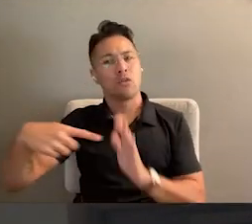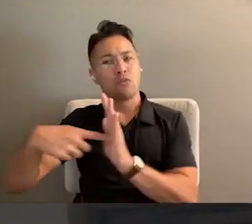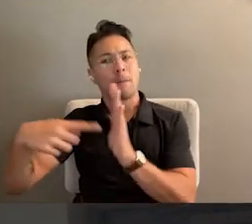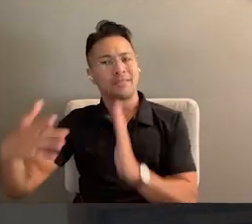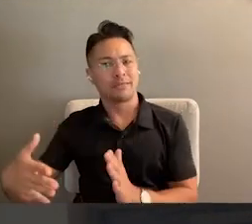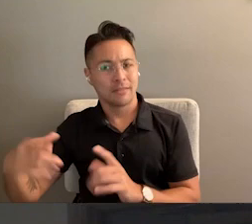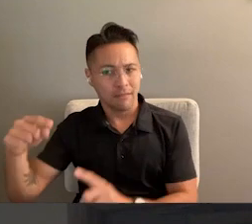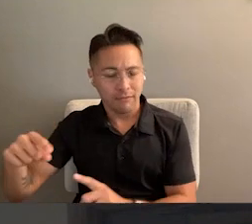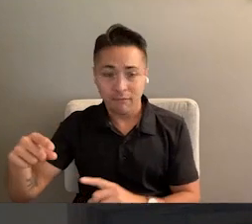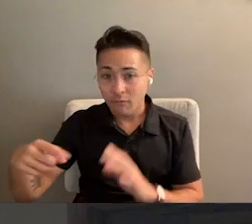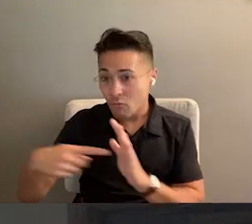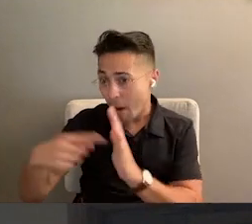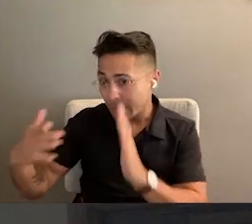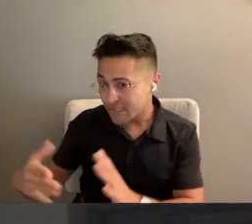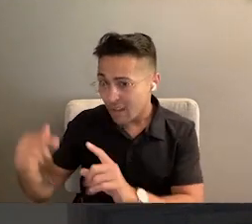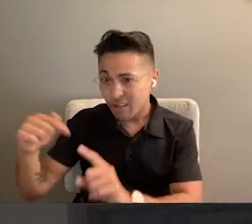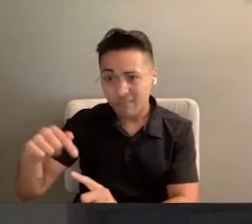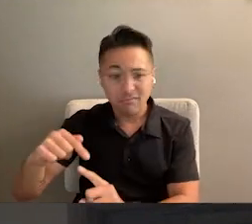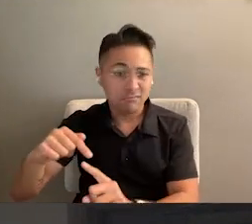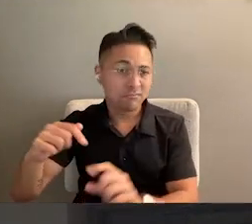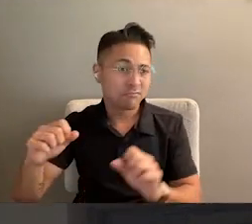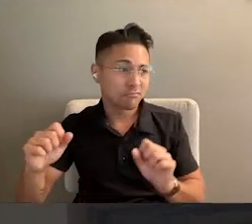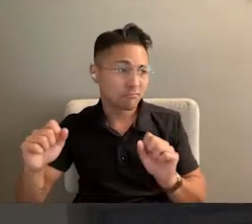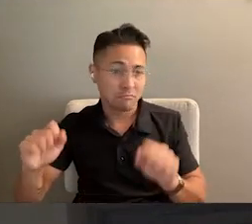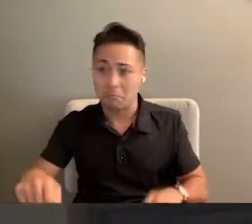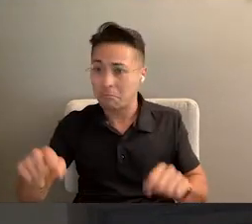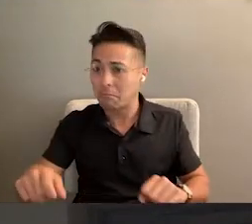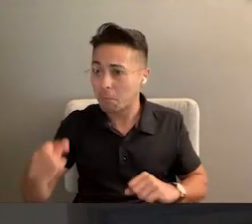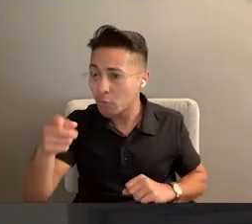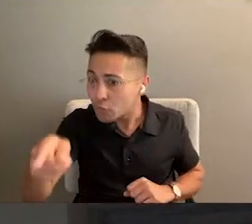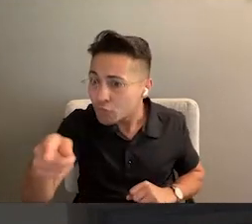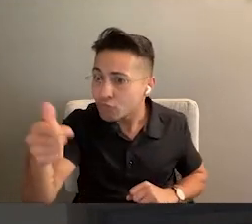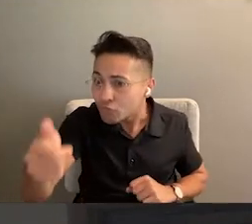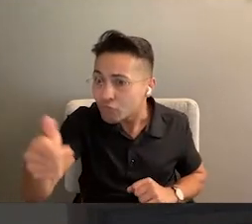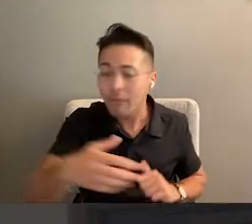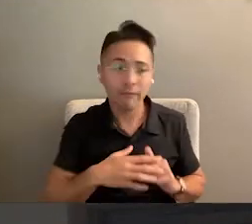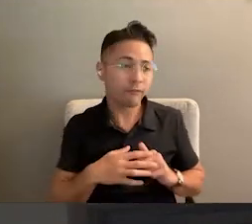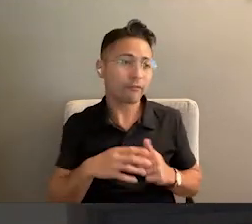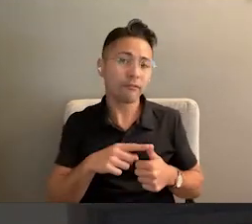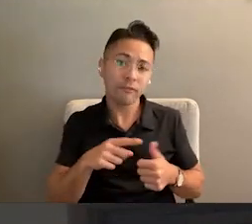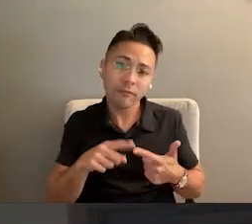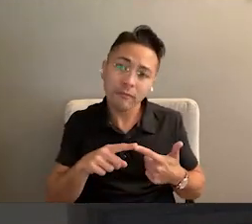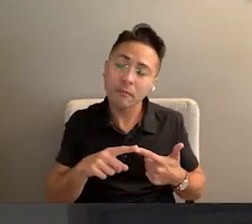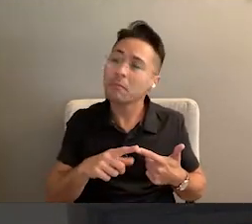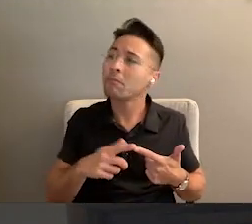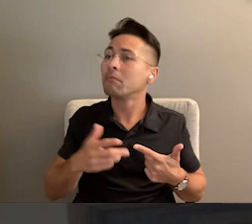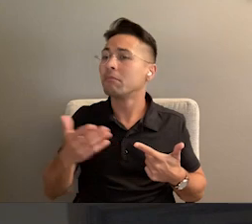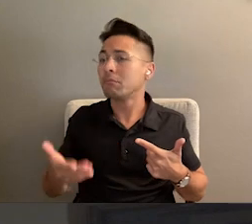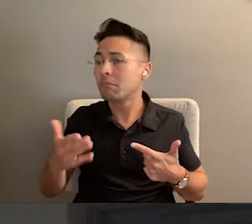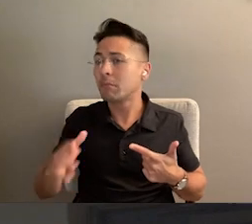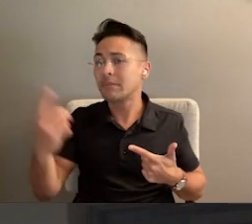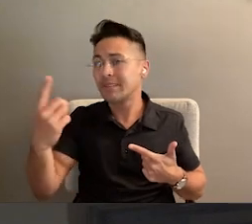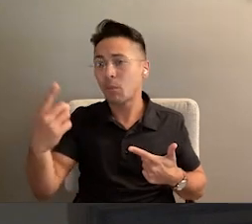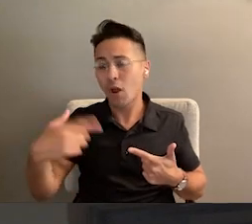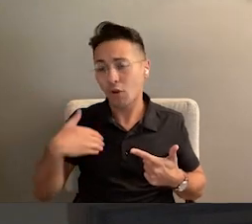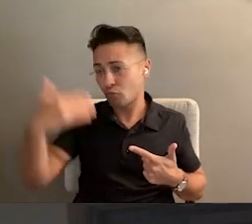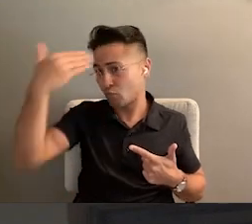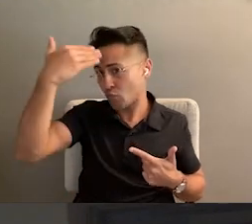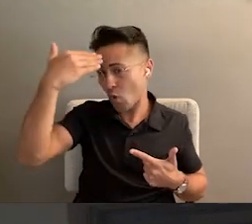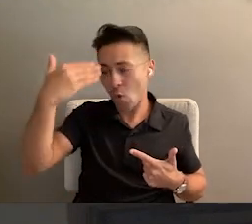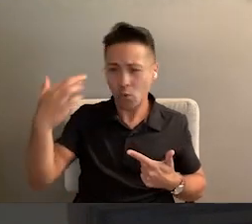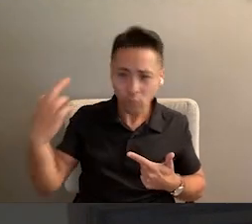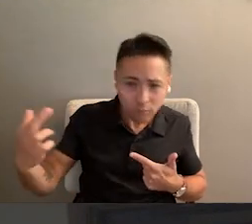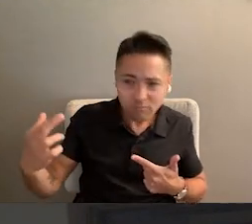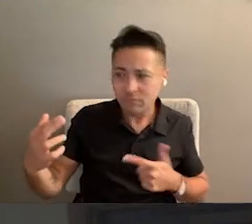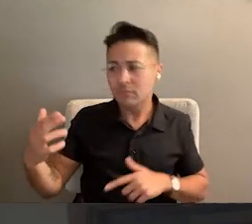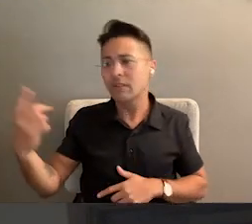In CDC Plus, you need a representative. And that representative it could be you.